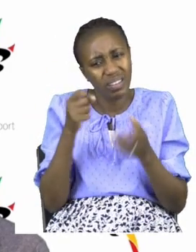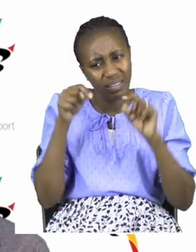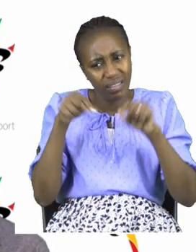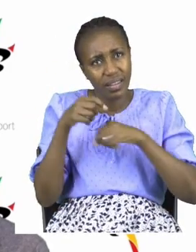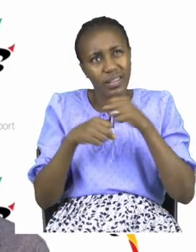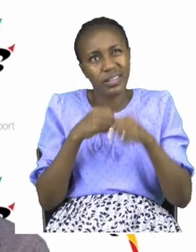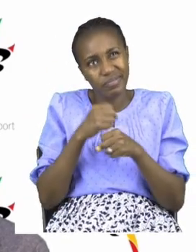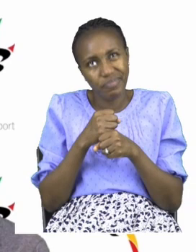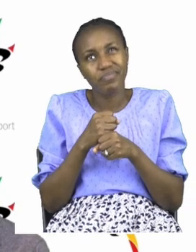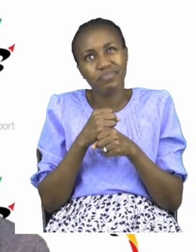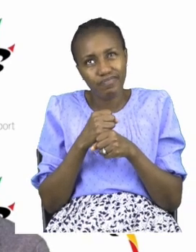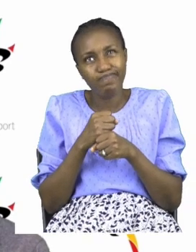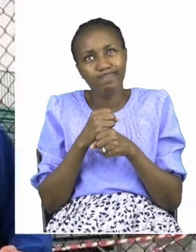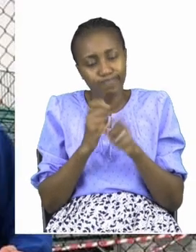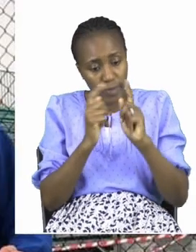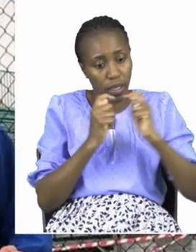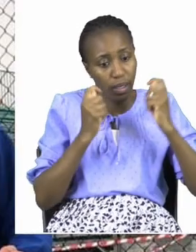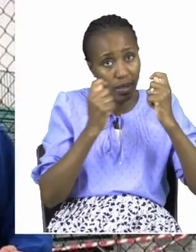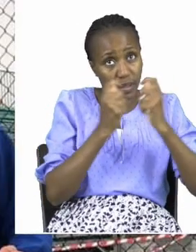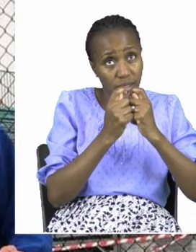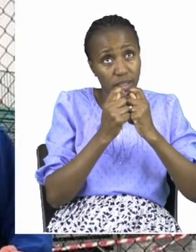we send a team to Davis Cup.